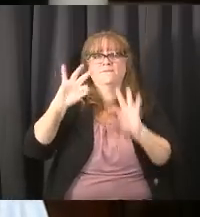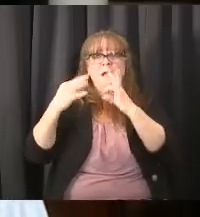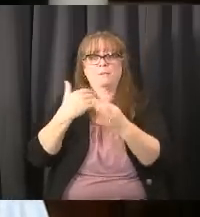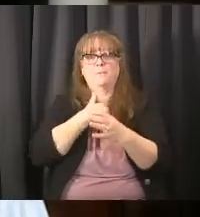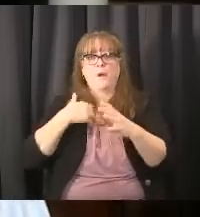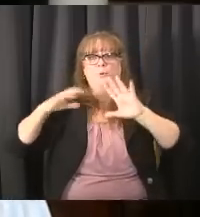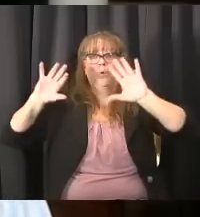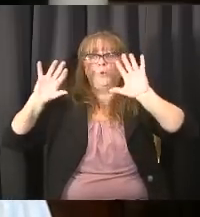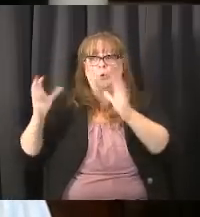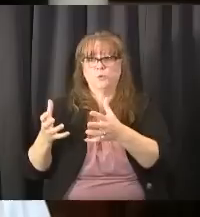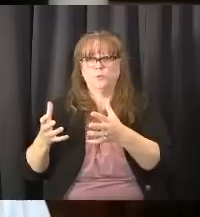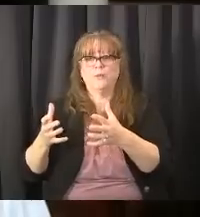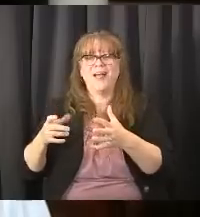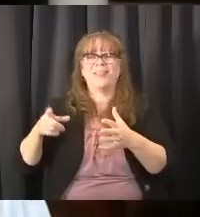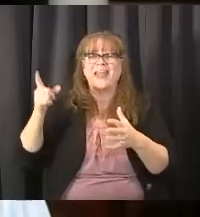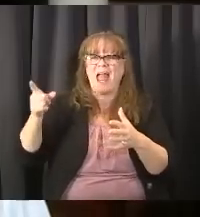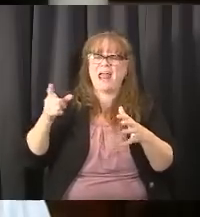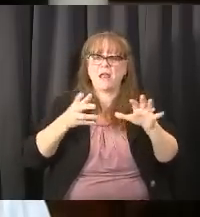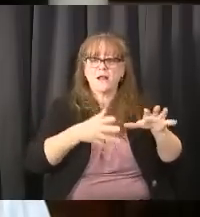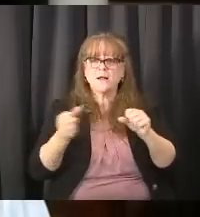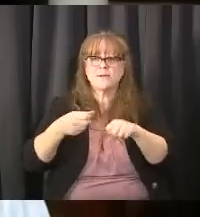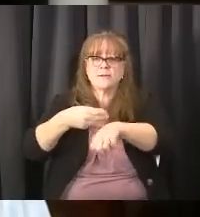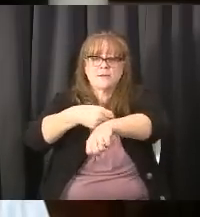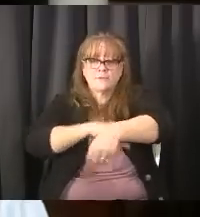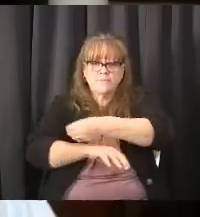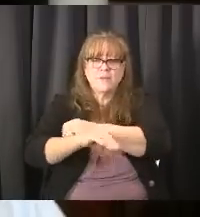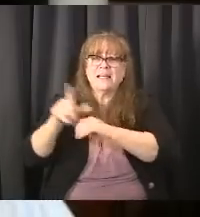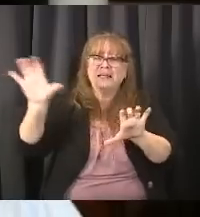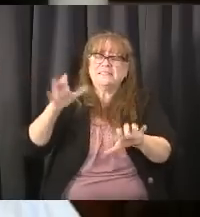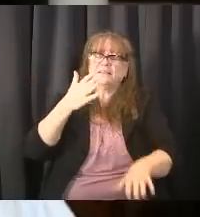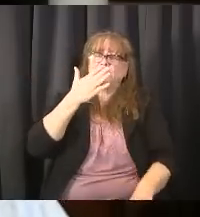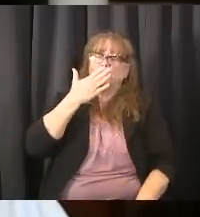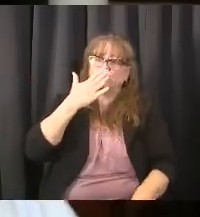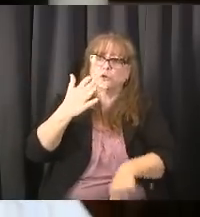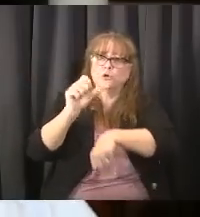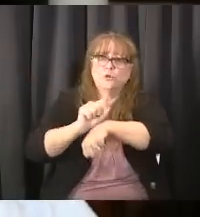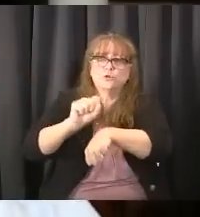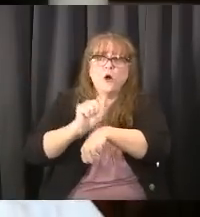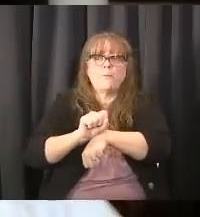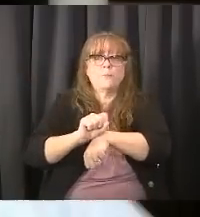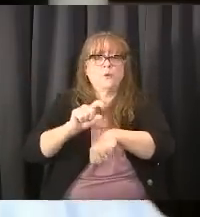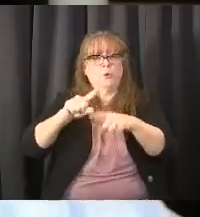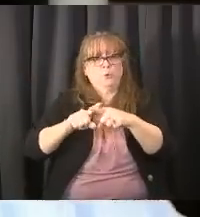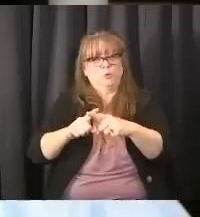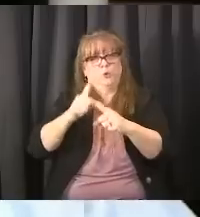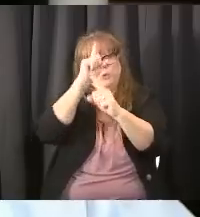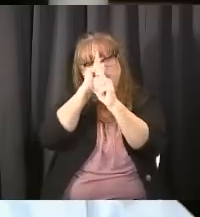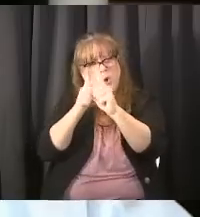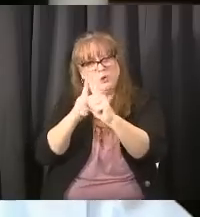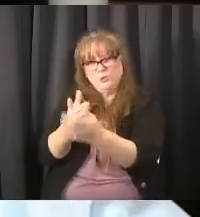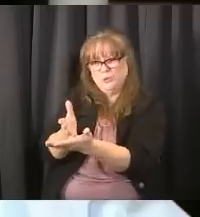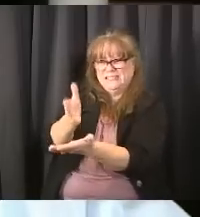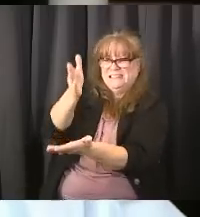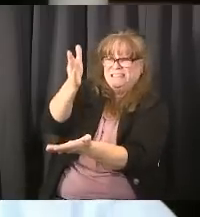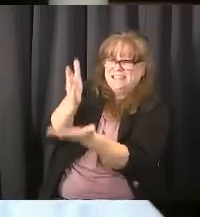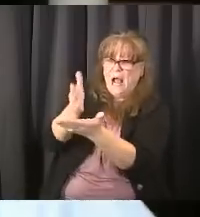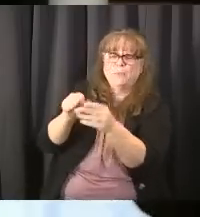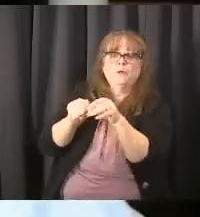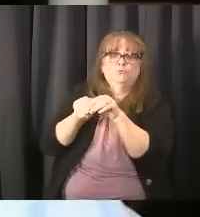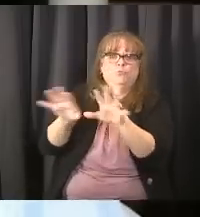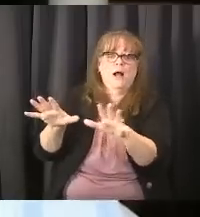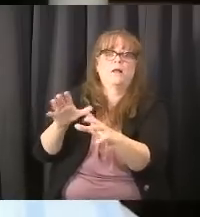and commitments to combating this disease. So we're going to continue to be there for the state of Colorado and look forward